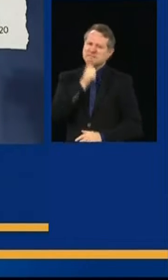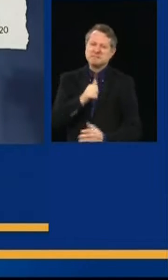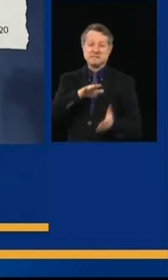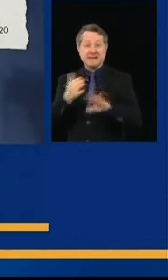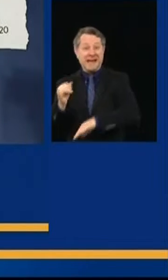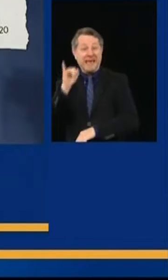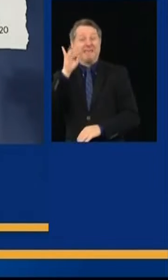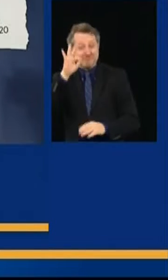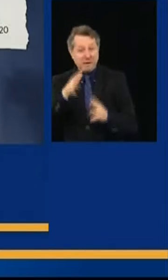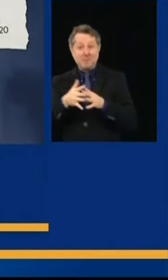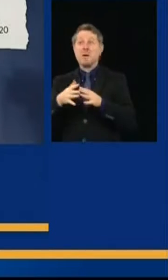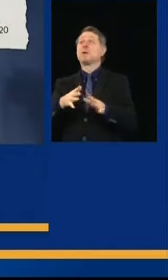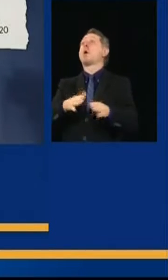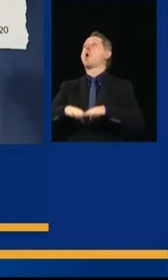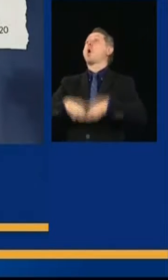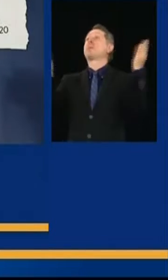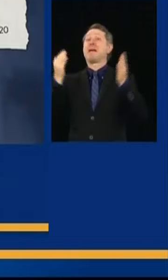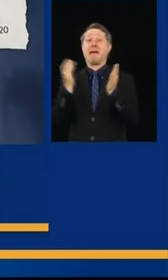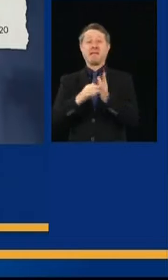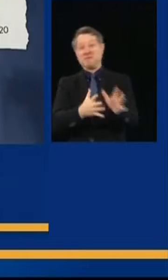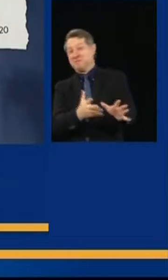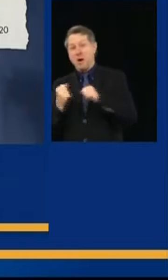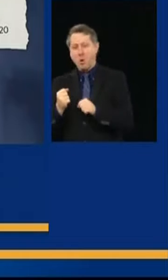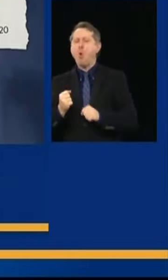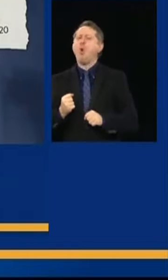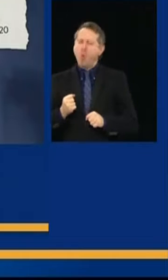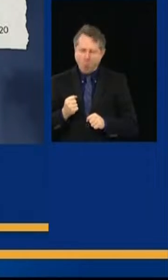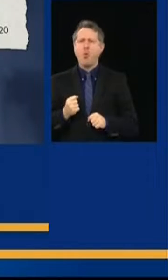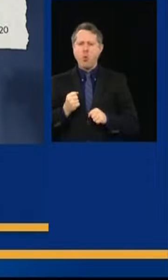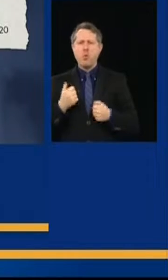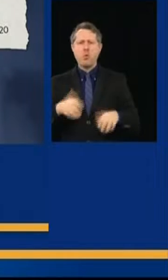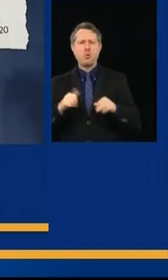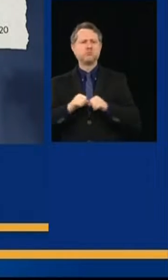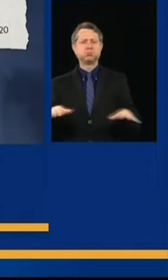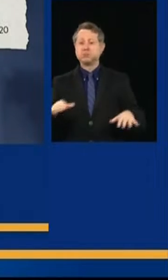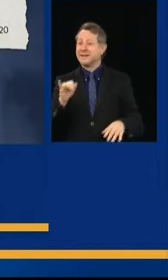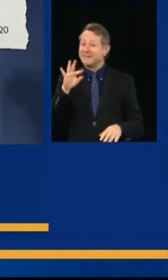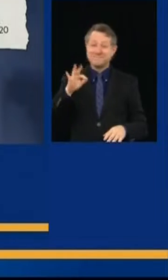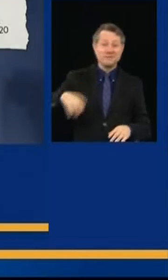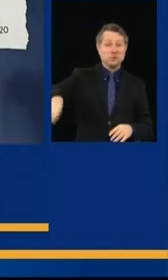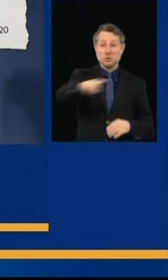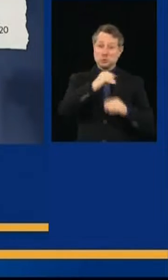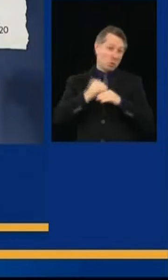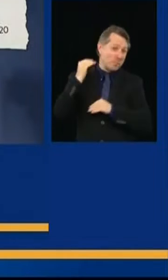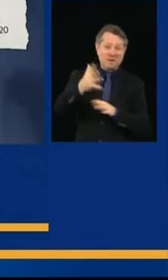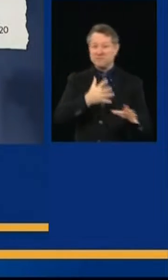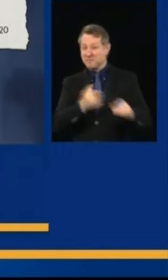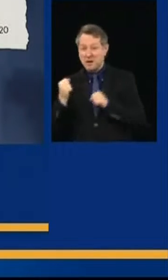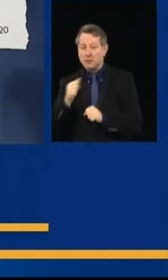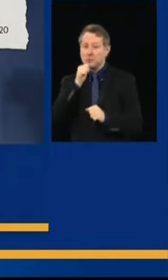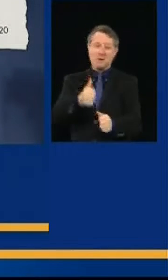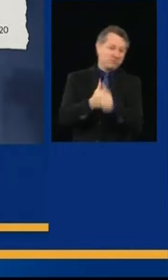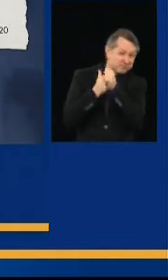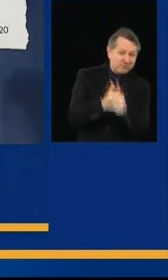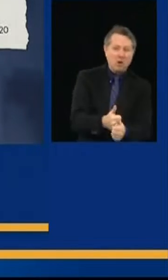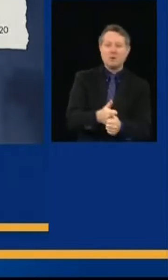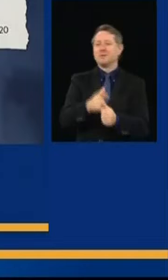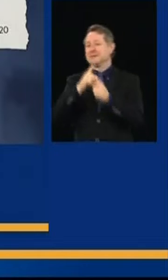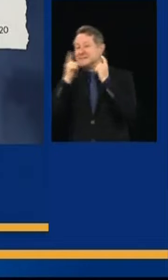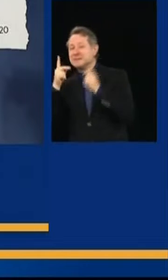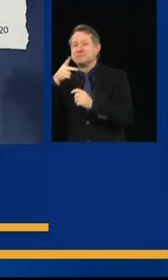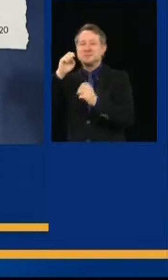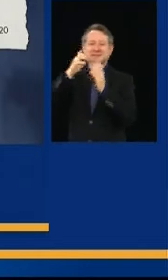you reopen the economy too soon, people are not taking the precautions, you have gatherings, the